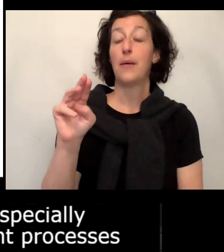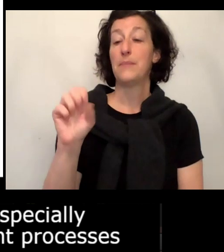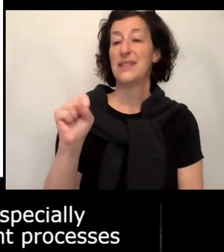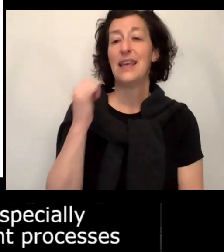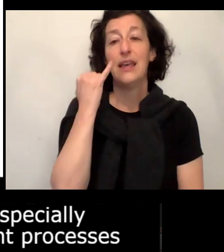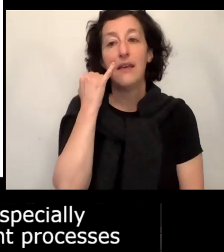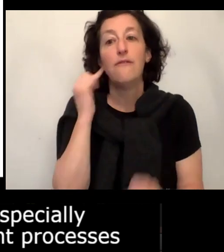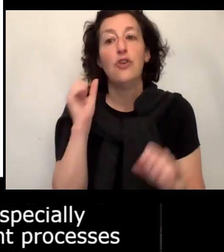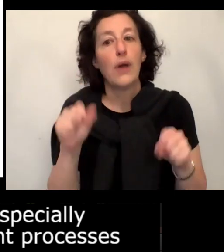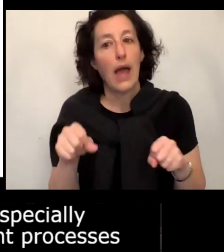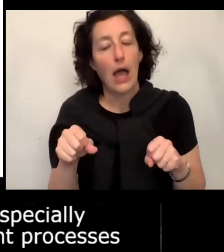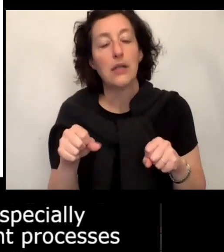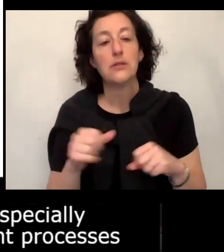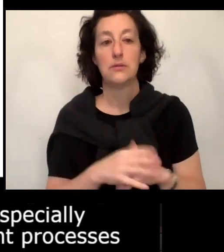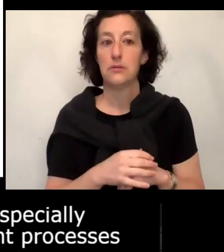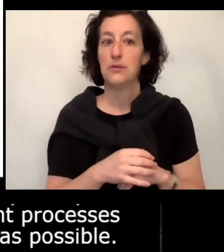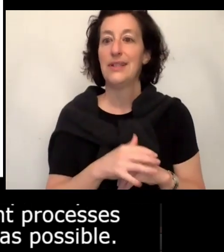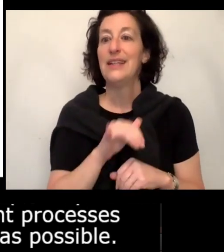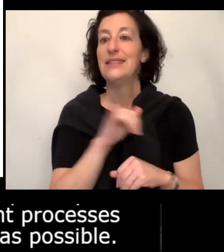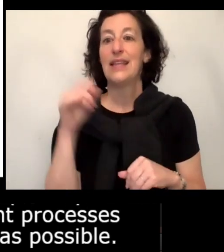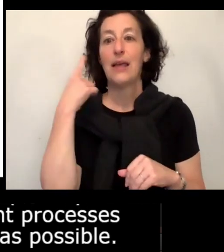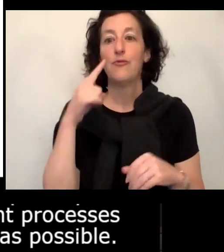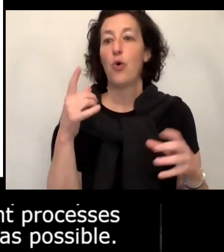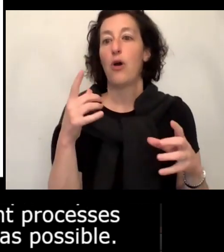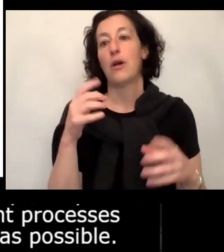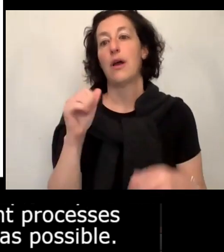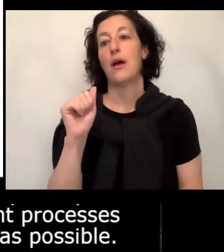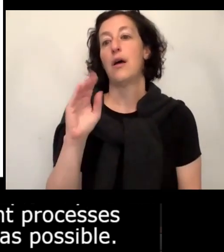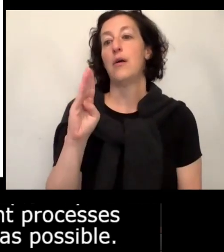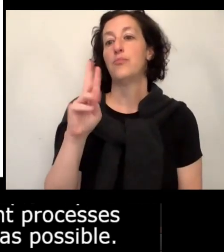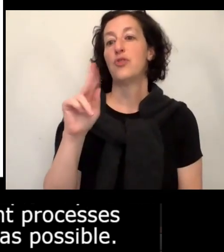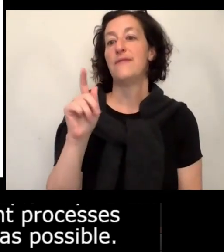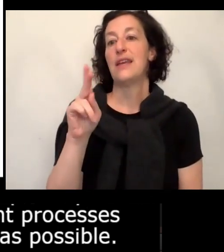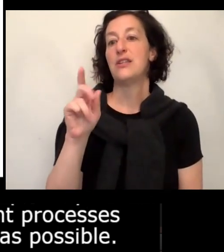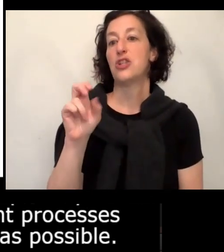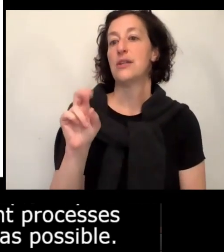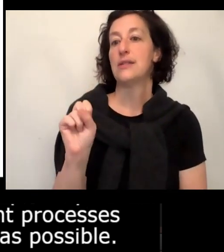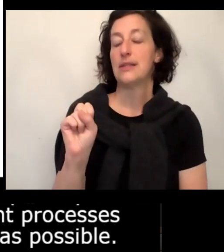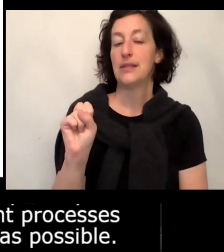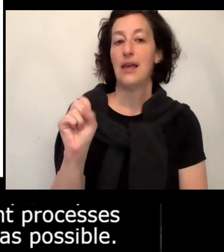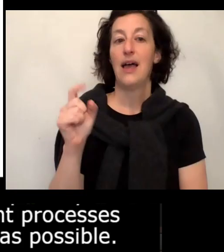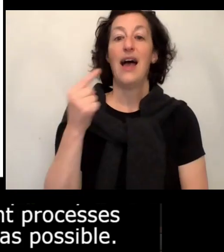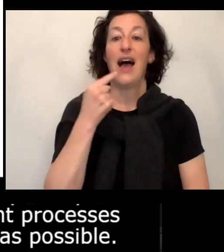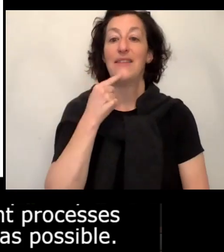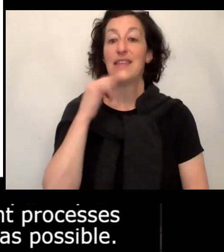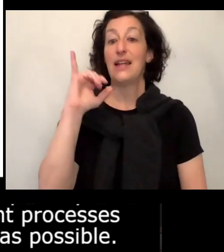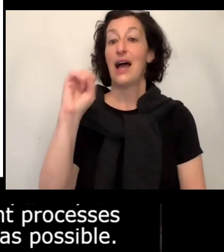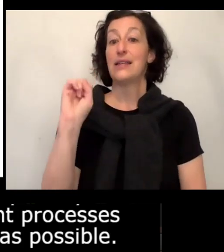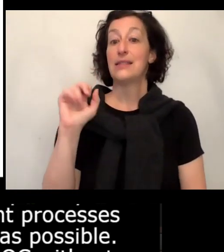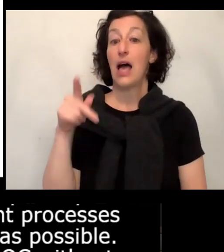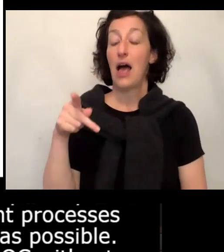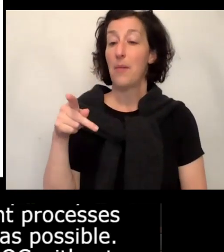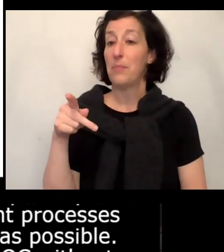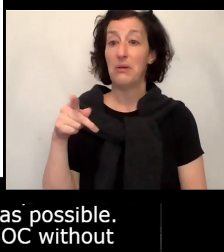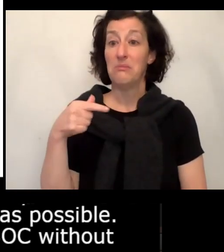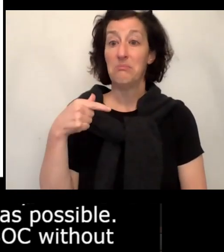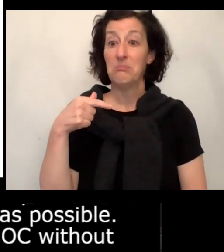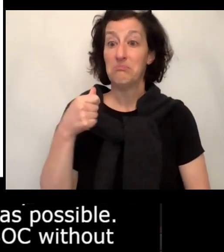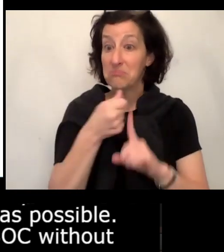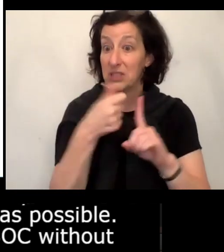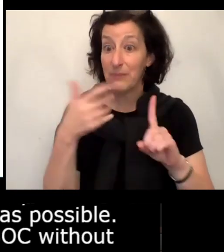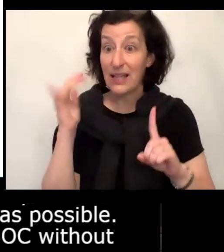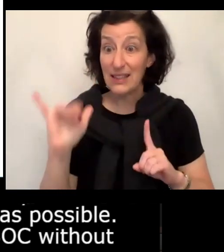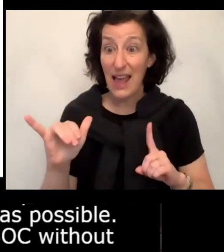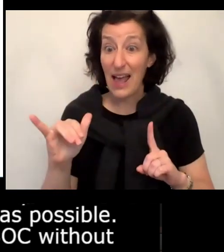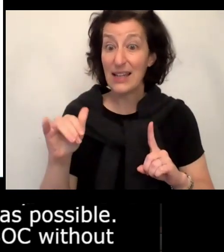And the same goes for abbreviations. I've said ISOC without explaining that I meant the Internet Society. I've said